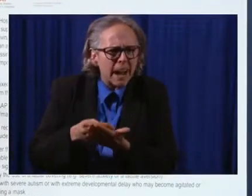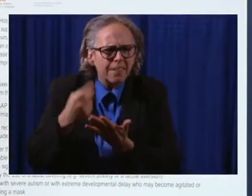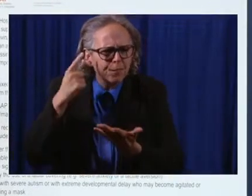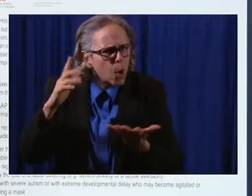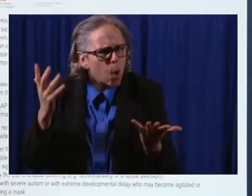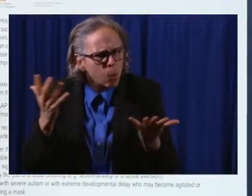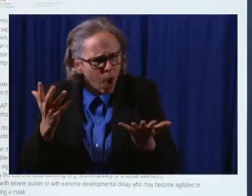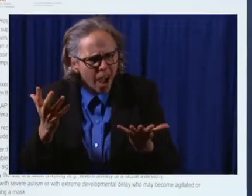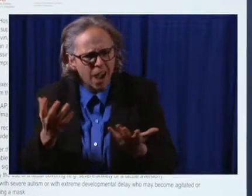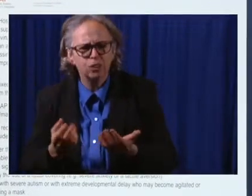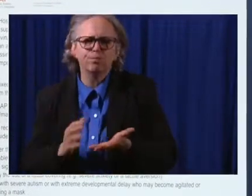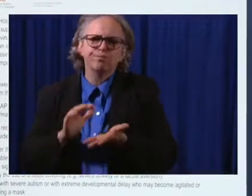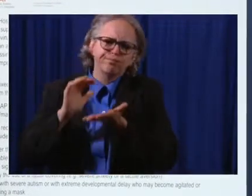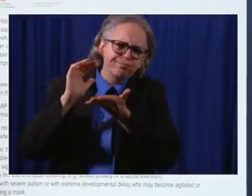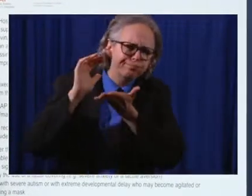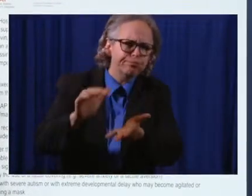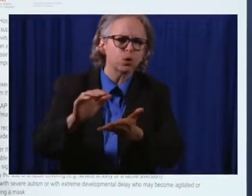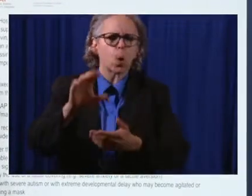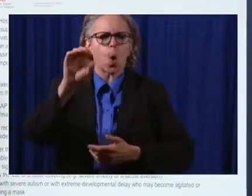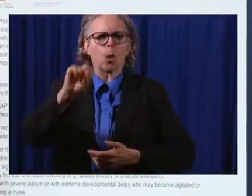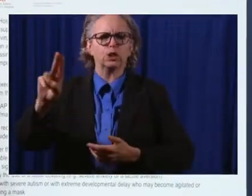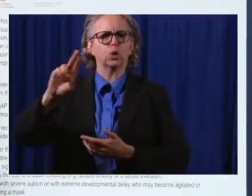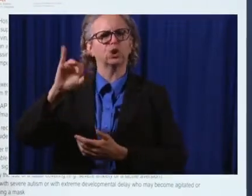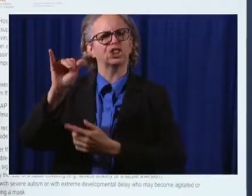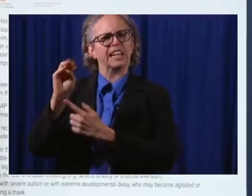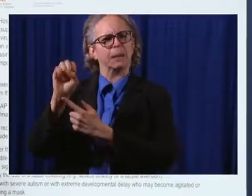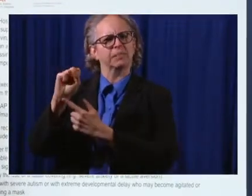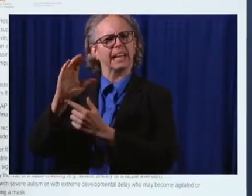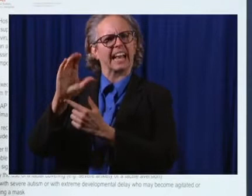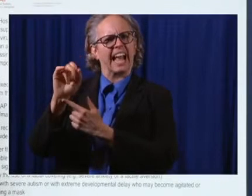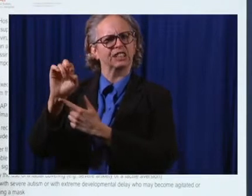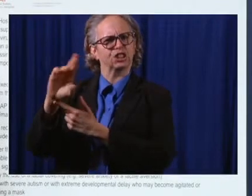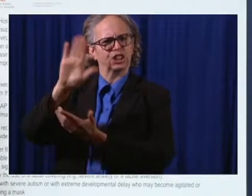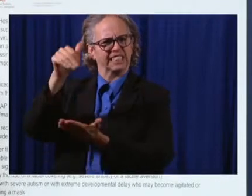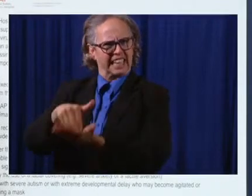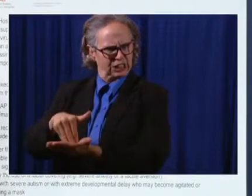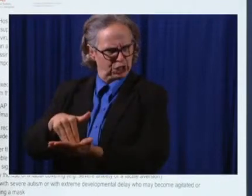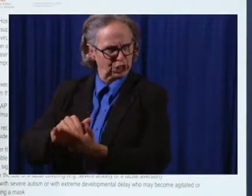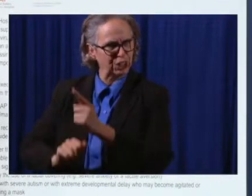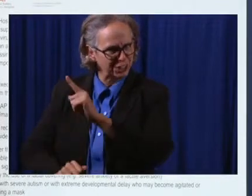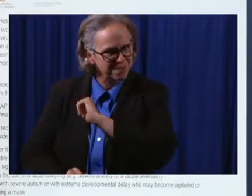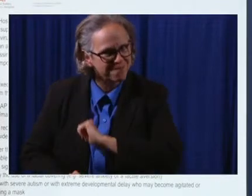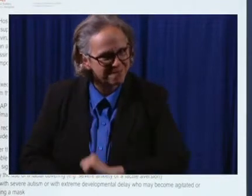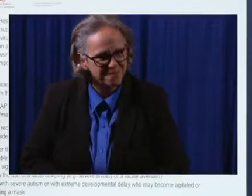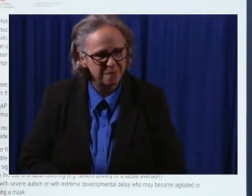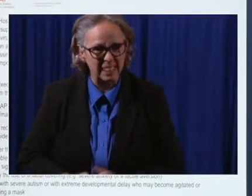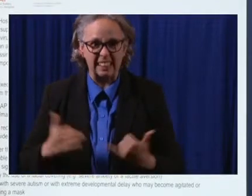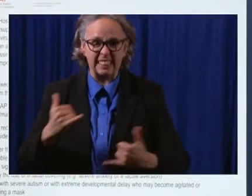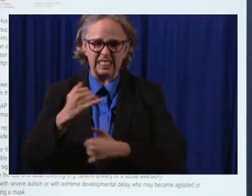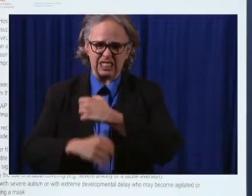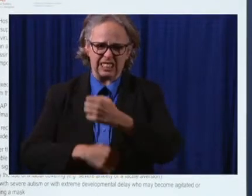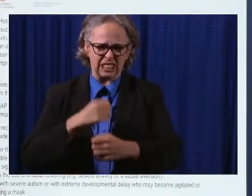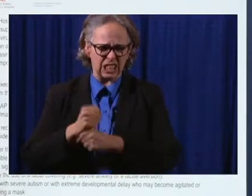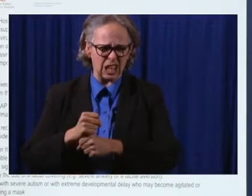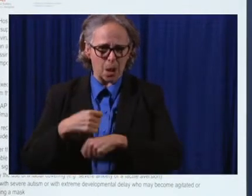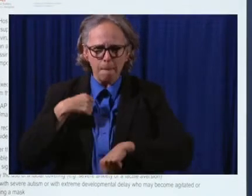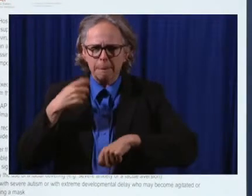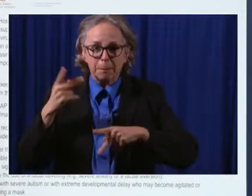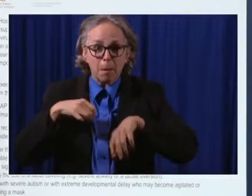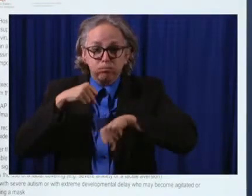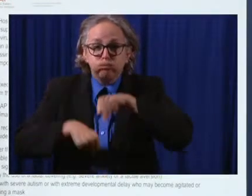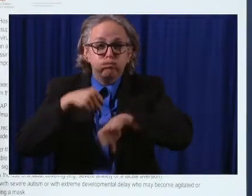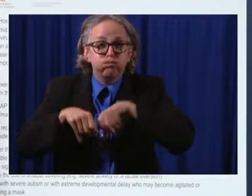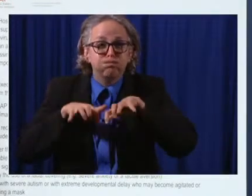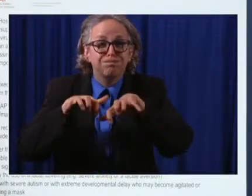James Cancer Center. This year, instead of a weekend race, individuals can set personal goals to raise funds for cancer